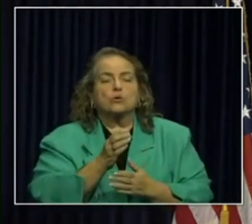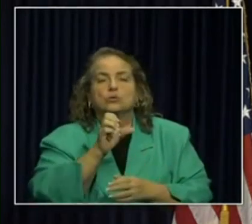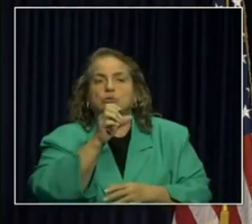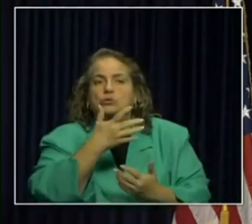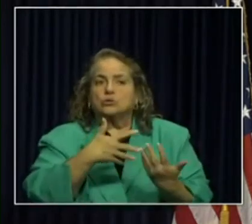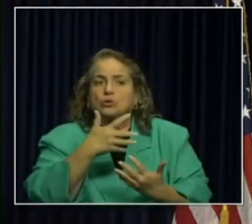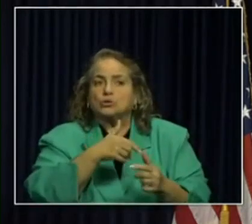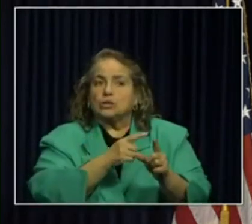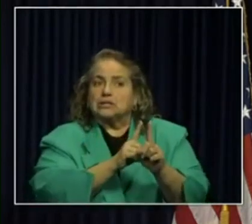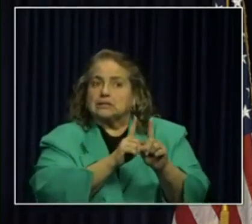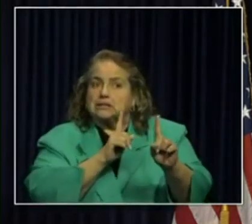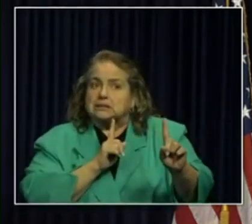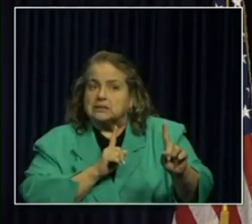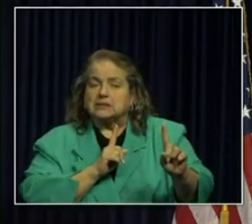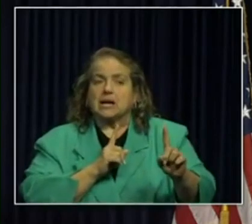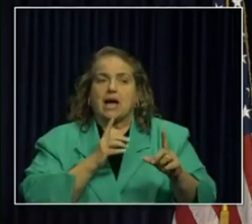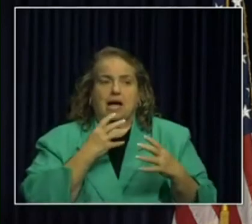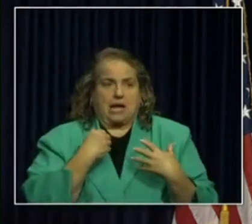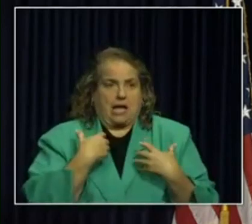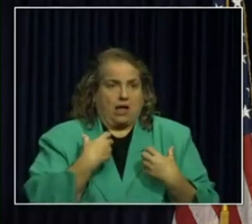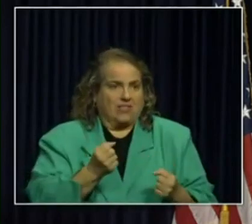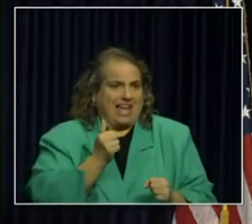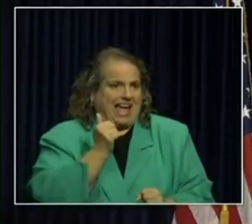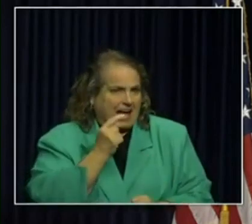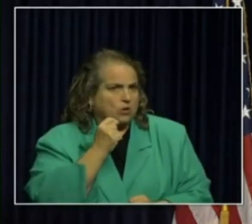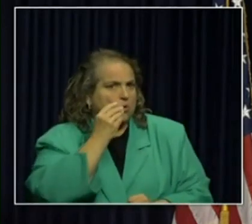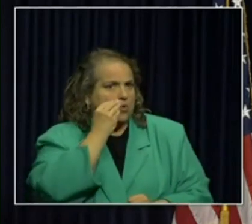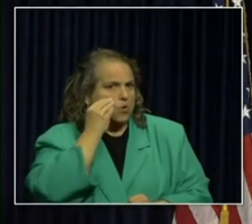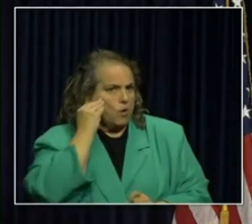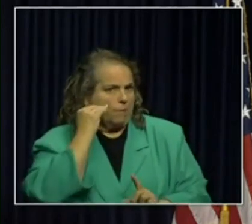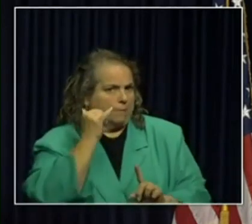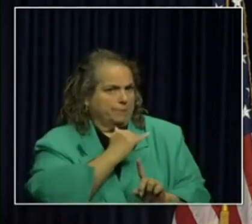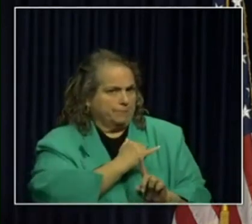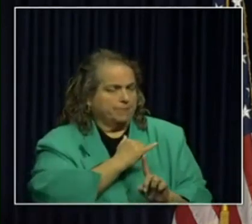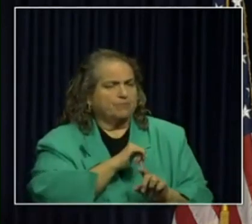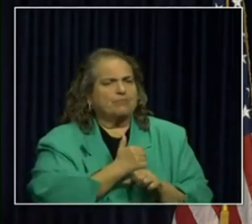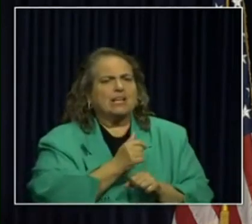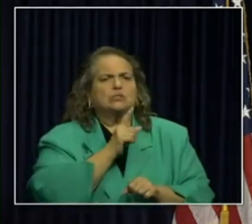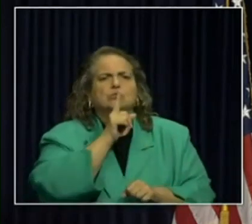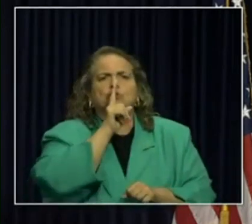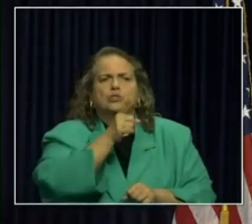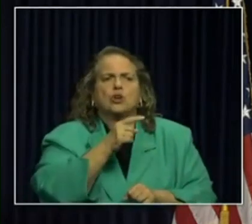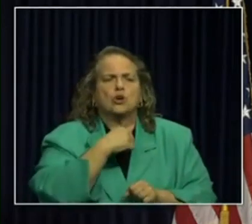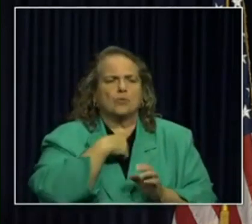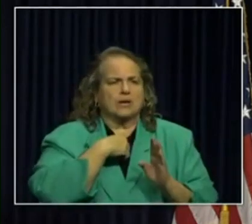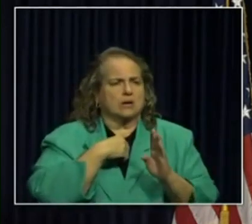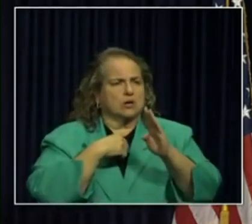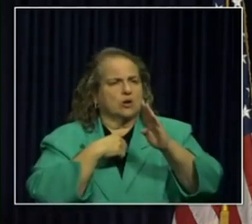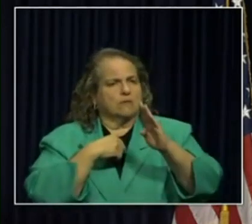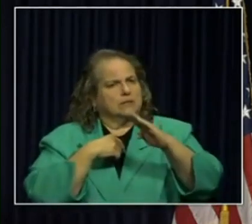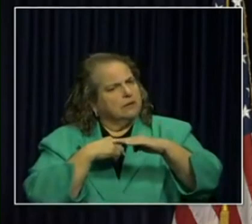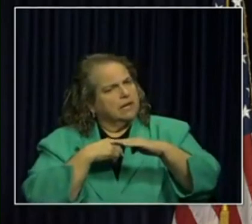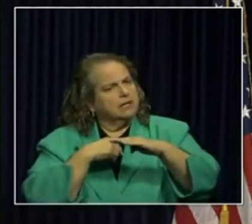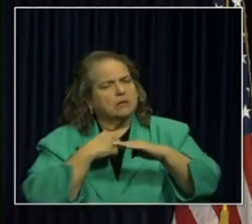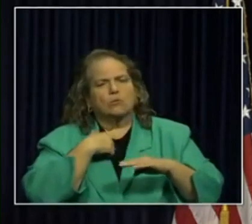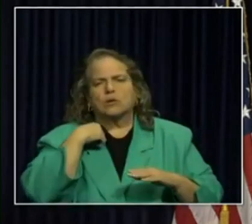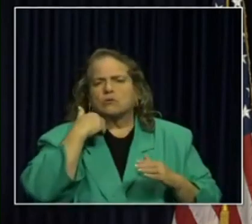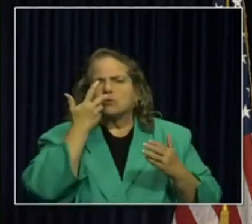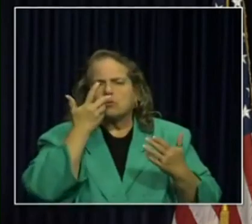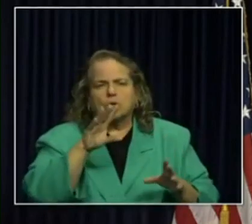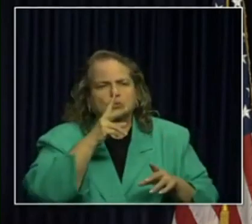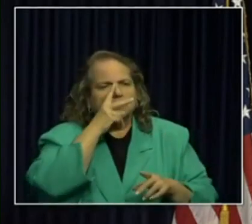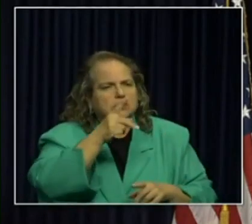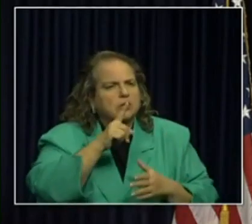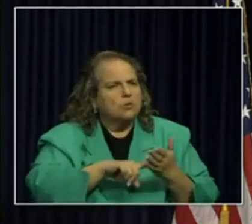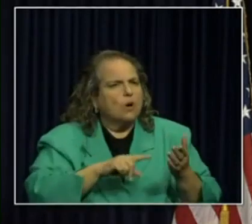distancing and through being healthy at home to make sure that we flatten this curve and that we do not see what we see